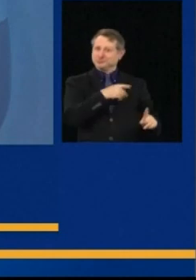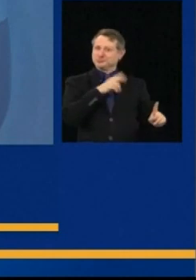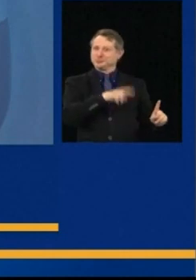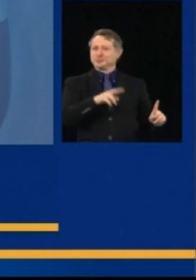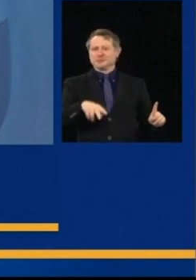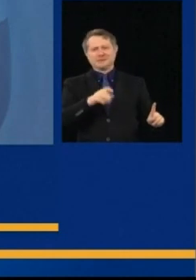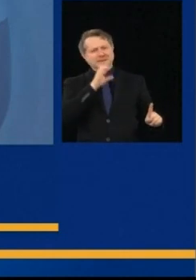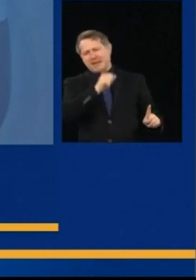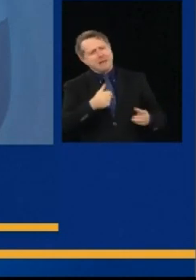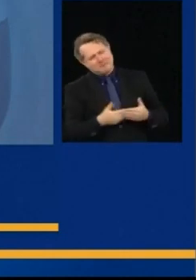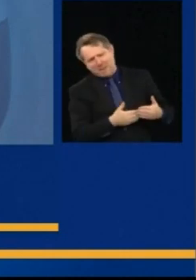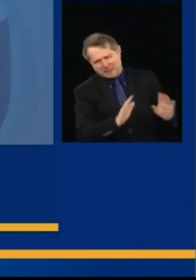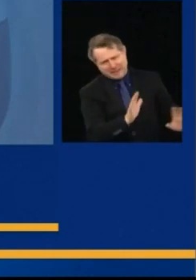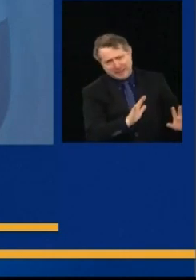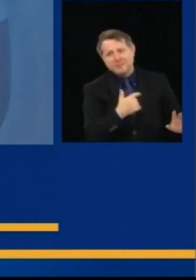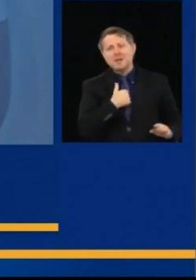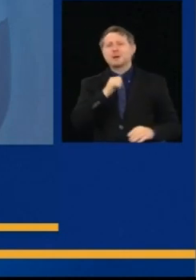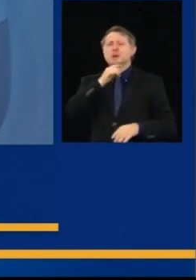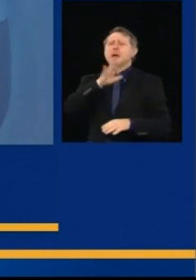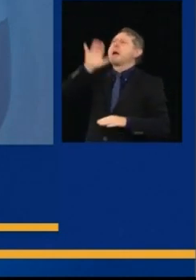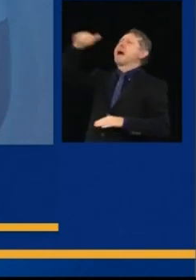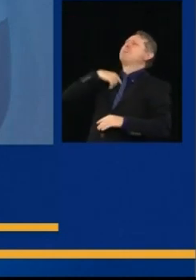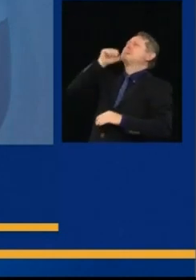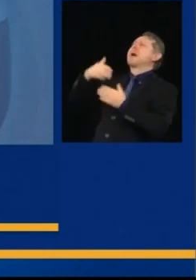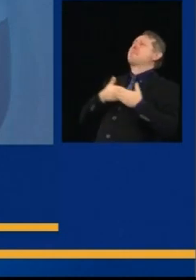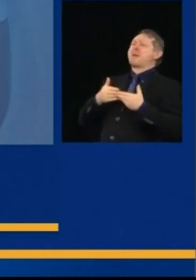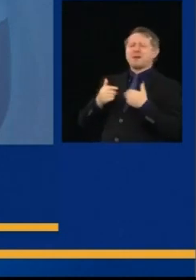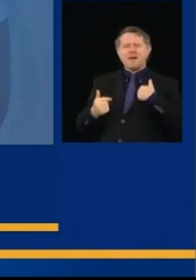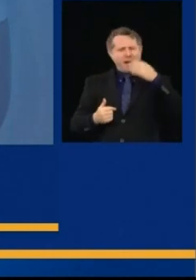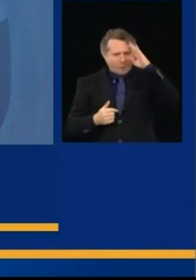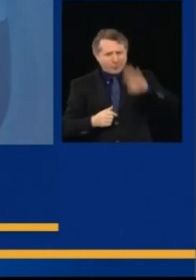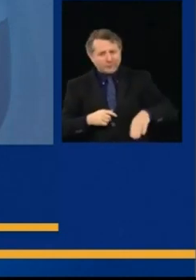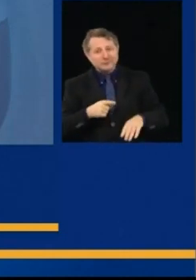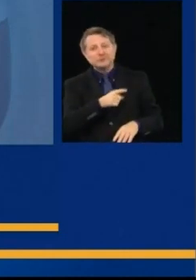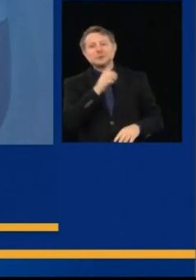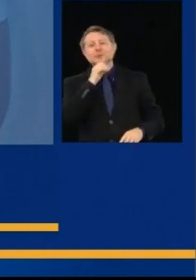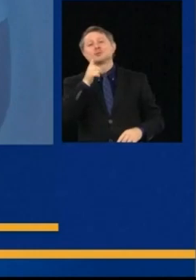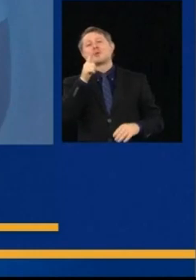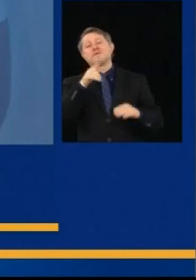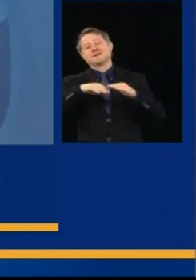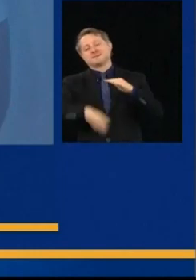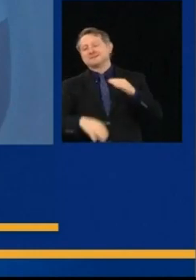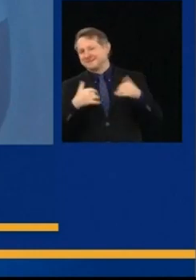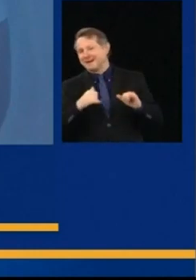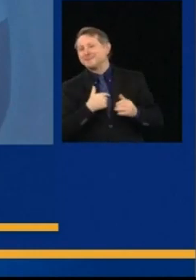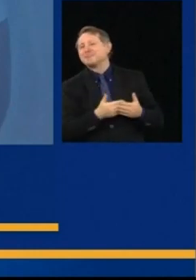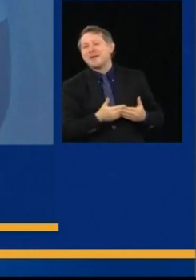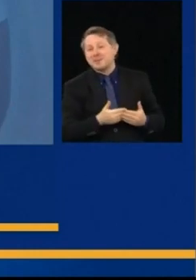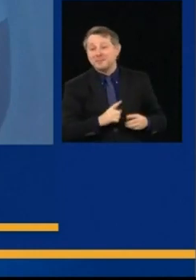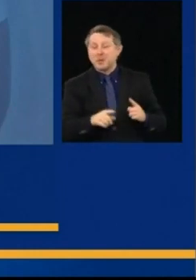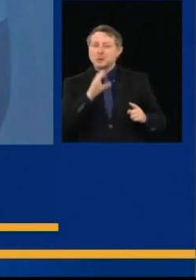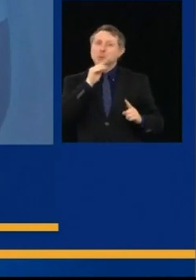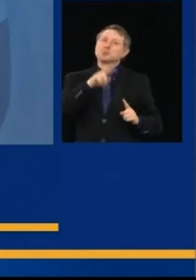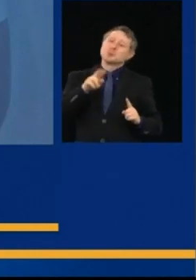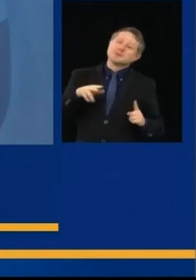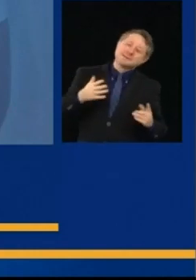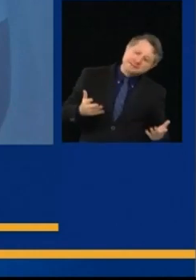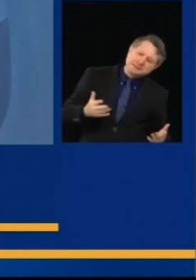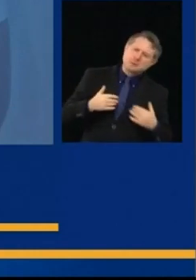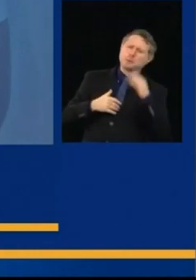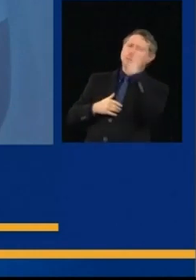She's theoretically, this is 21 and below, she's 22. Maybe I have nothing to worry about. I still worry